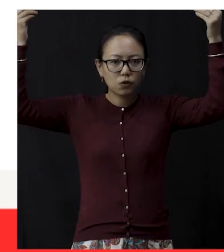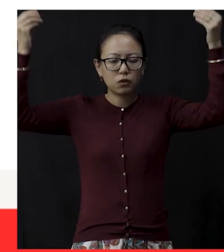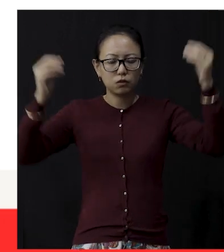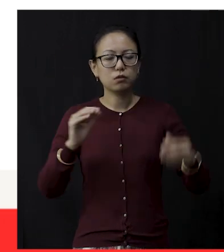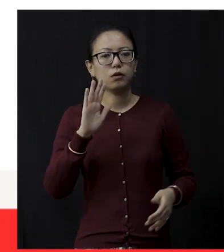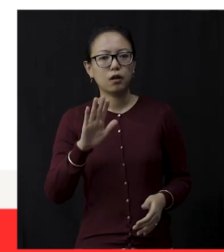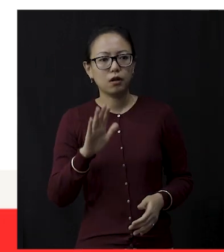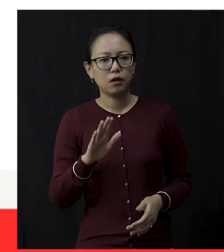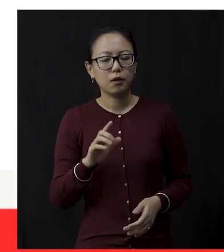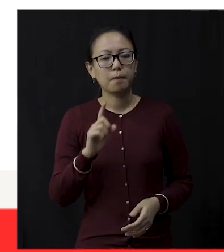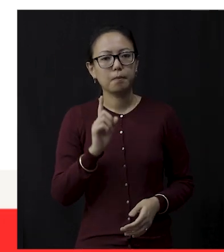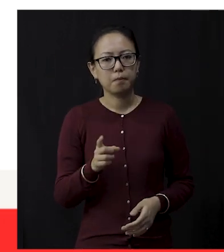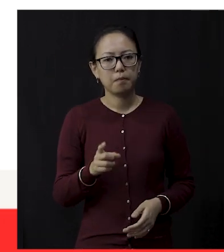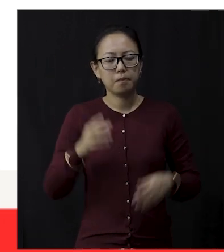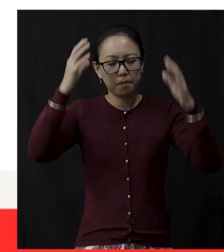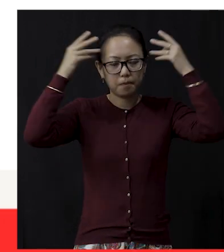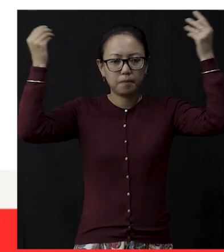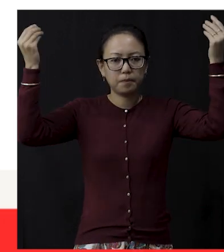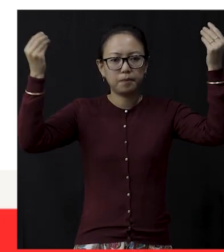some animals, they don't have horns.